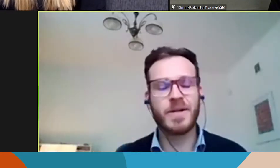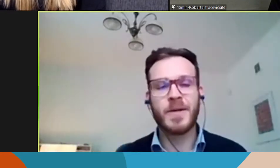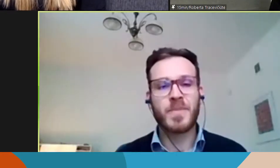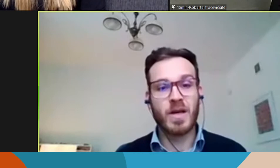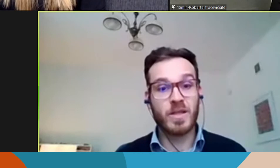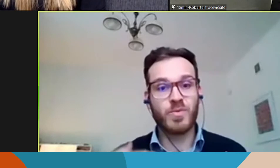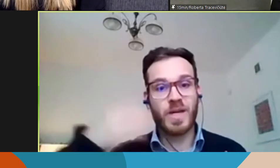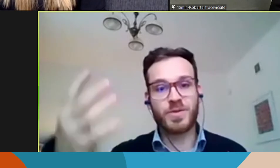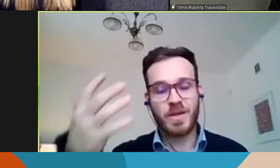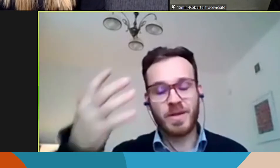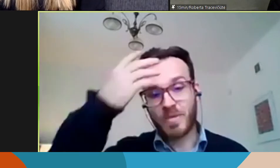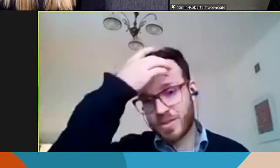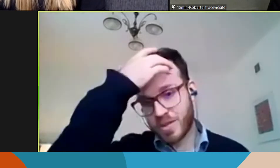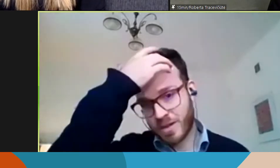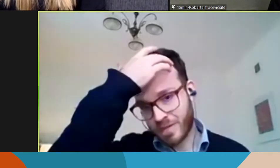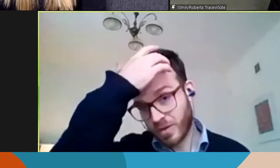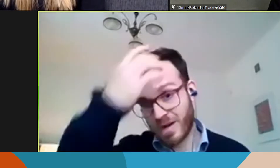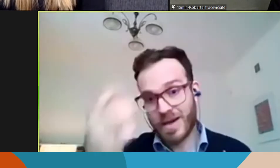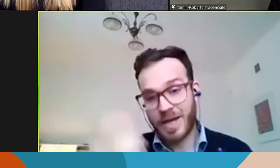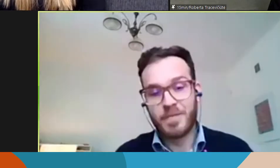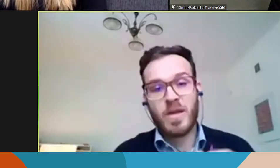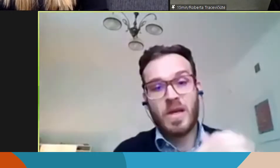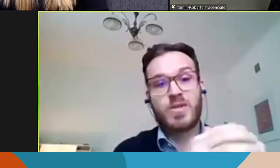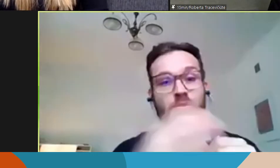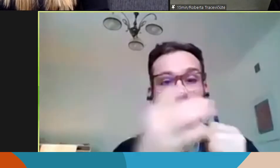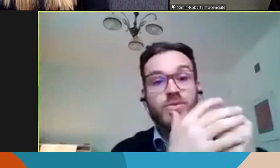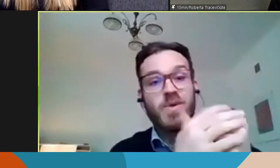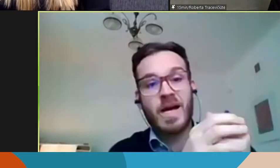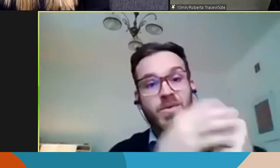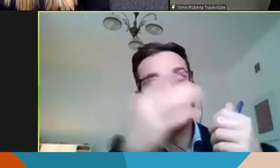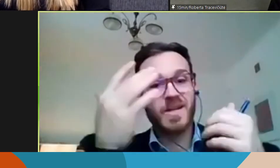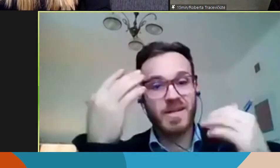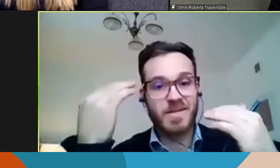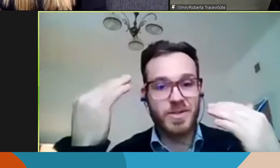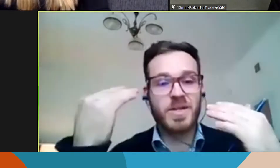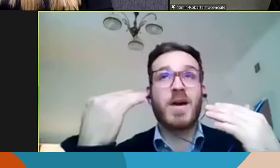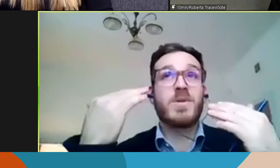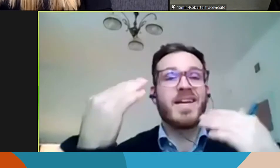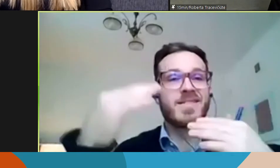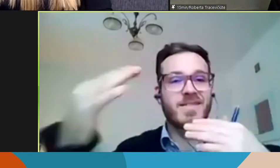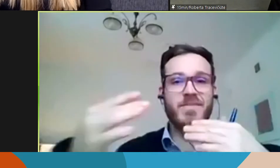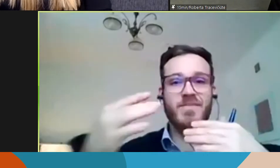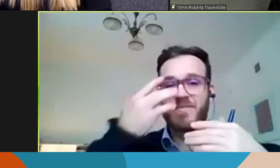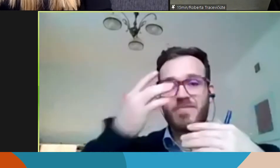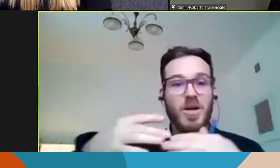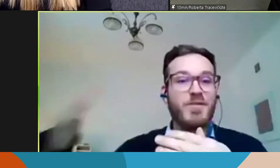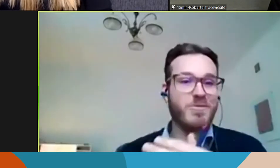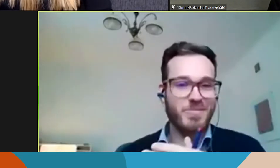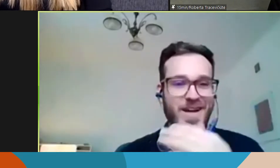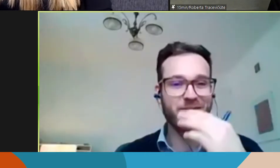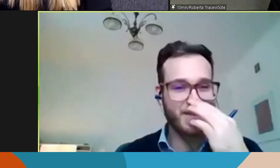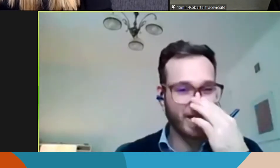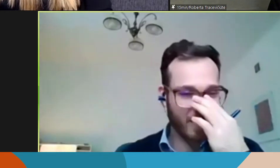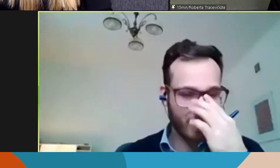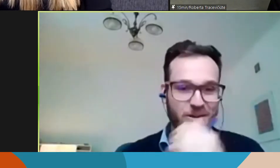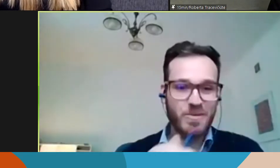private sector that we actually publish online, as opposed to, I would guess, a